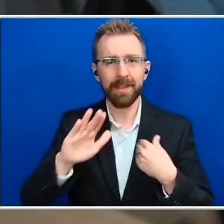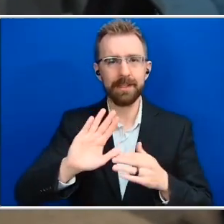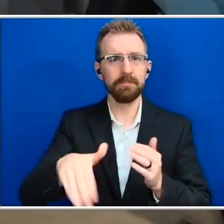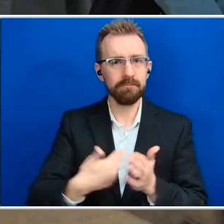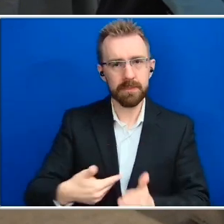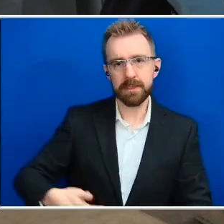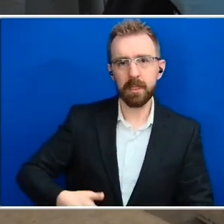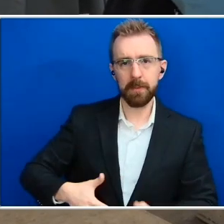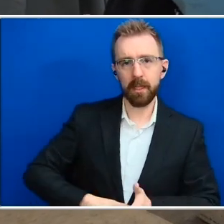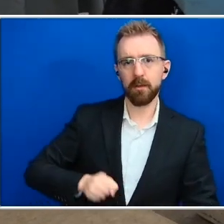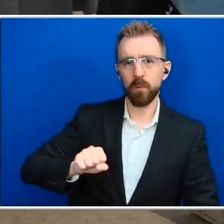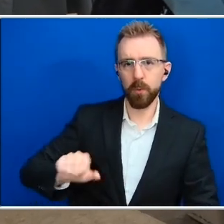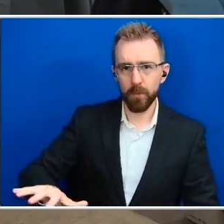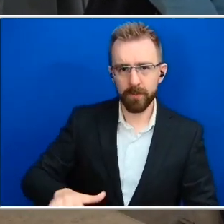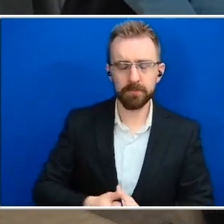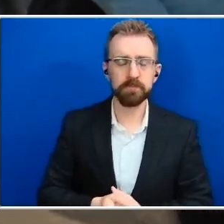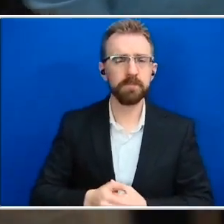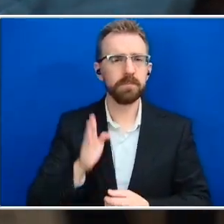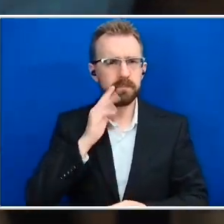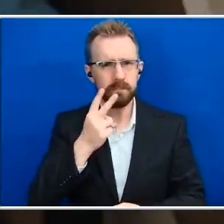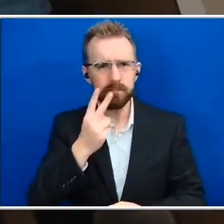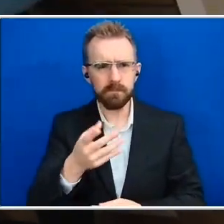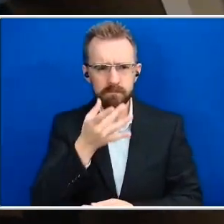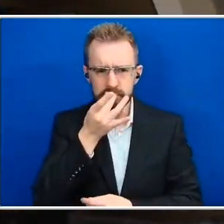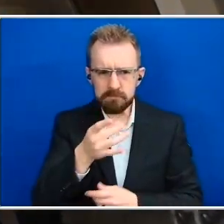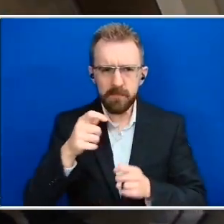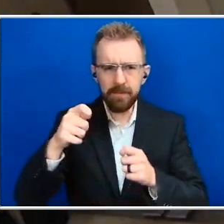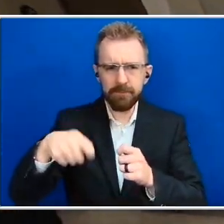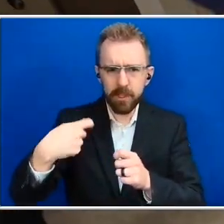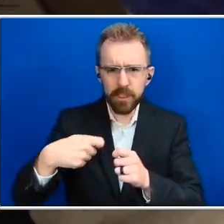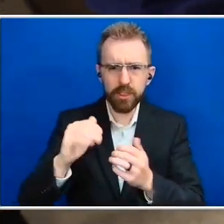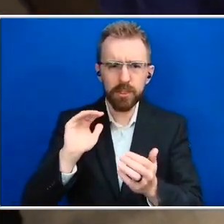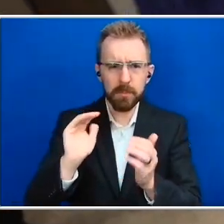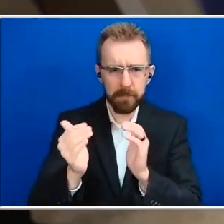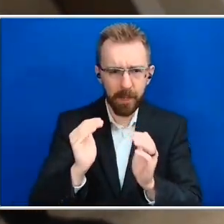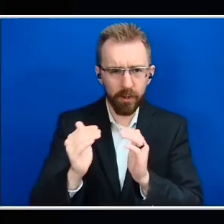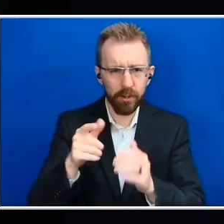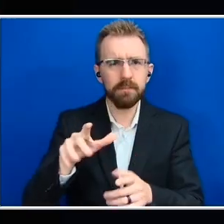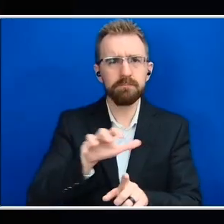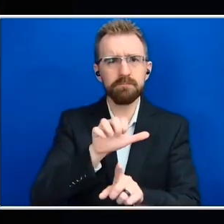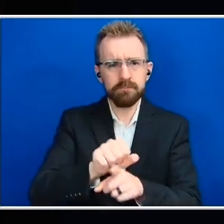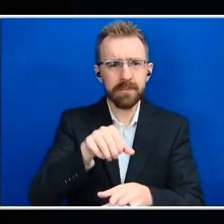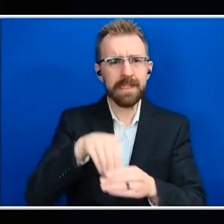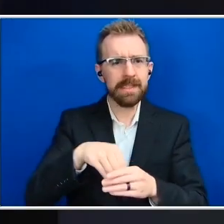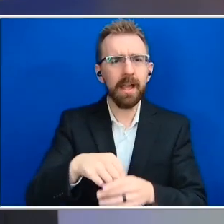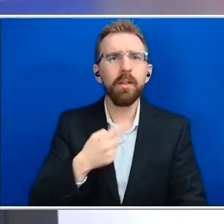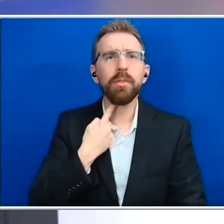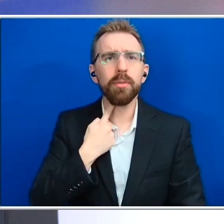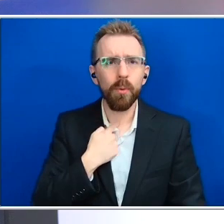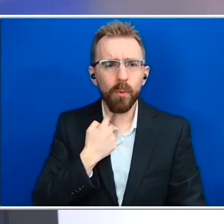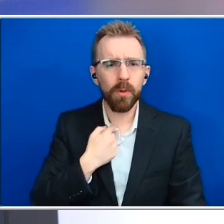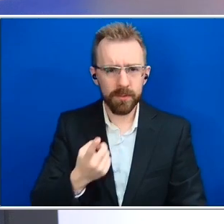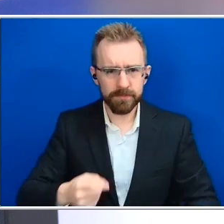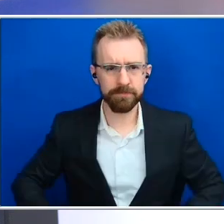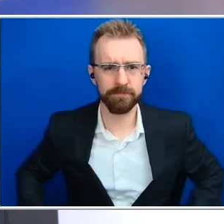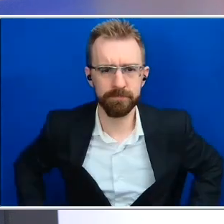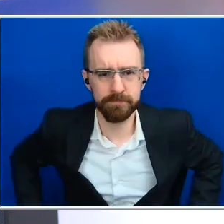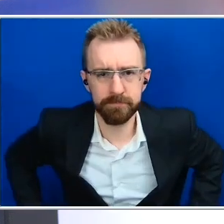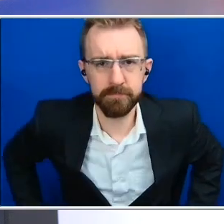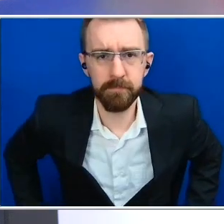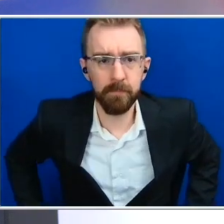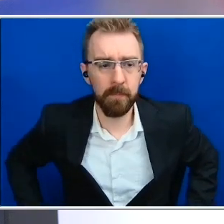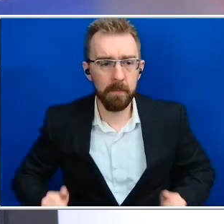And we'll see some pretty fascinating footage captured inside someone's throat. Joining me today is Dr.